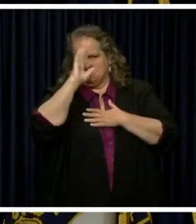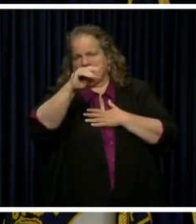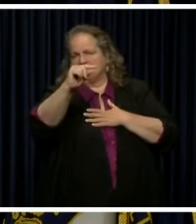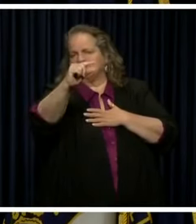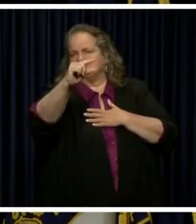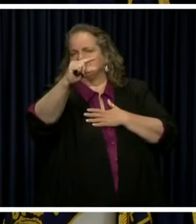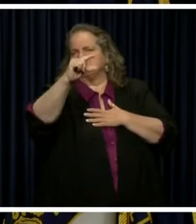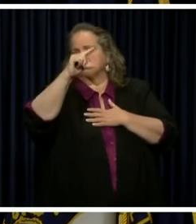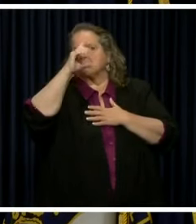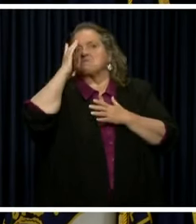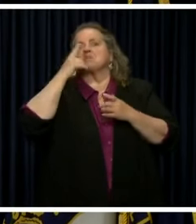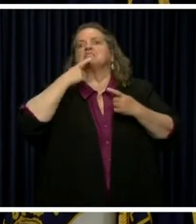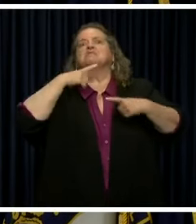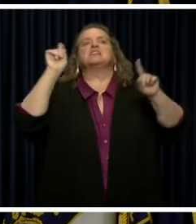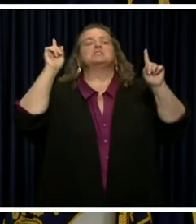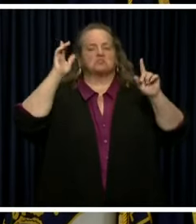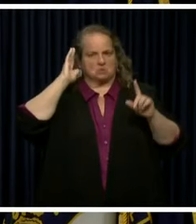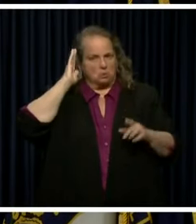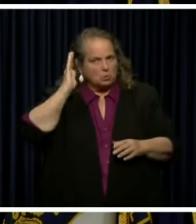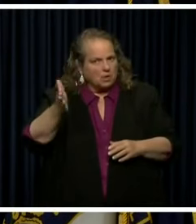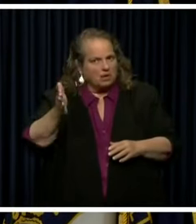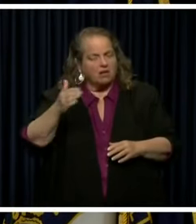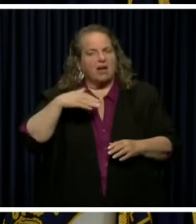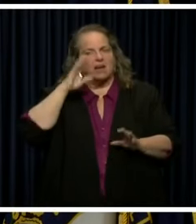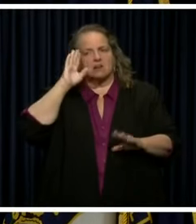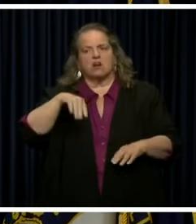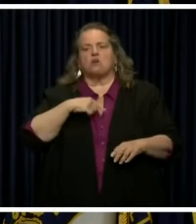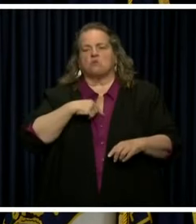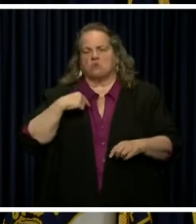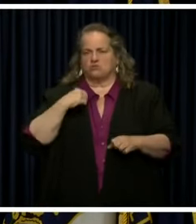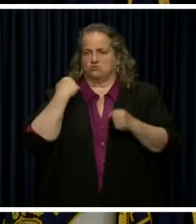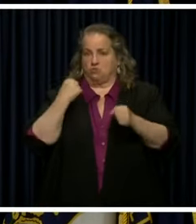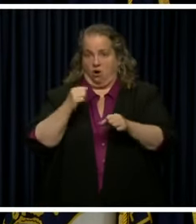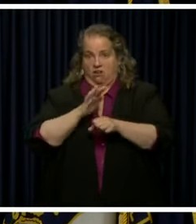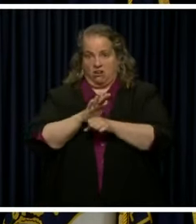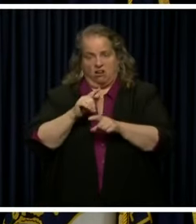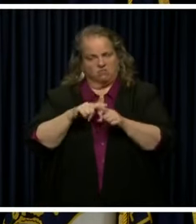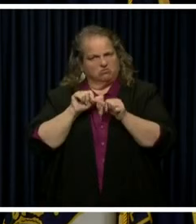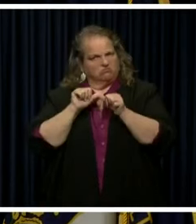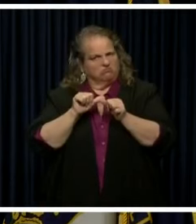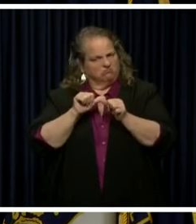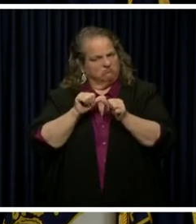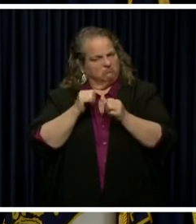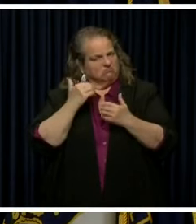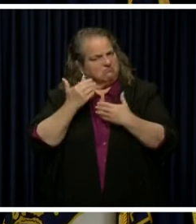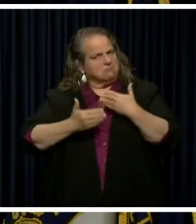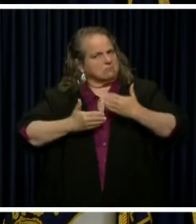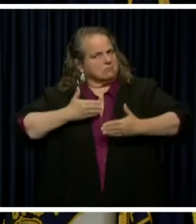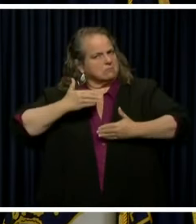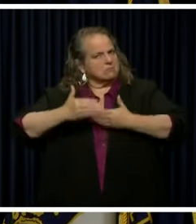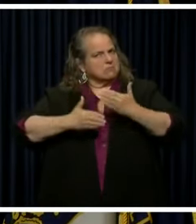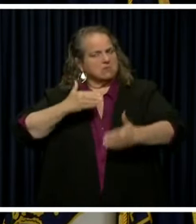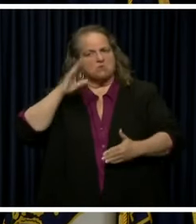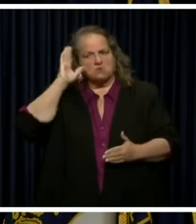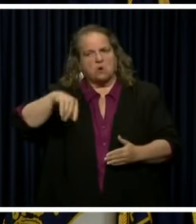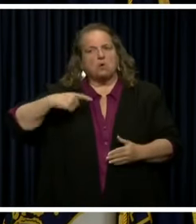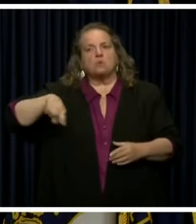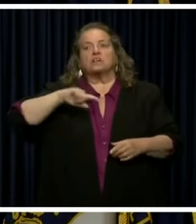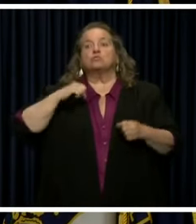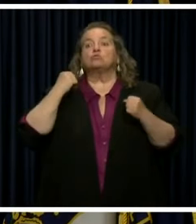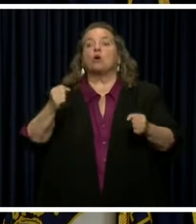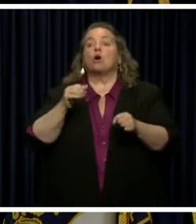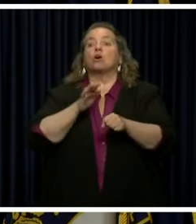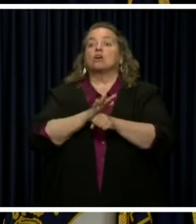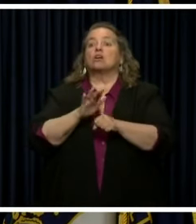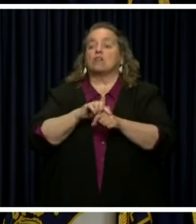know we're strong enough to keep marching towards it. I know we can take anything that this world throws at us, and I know that we are going to